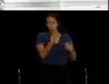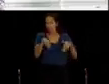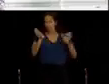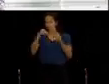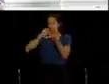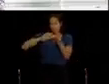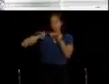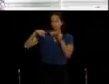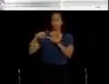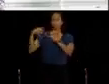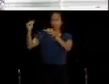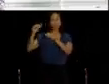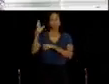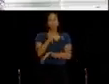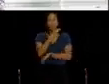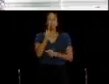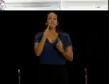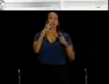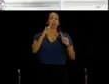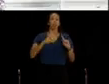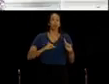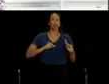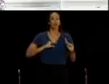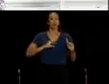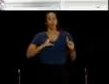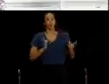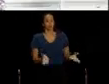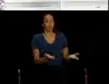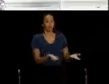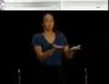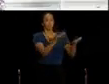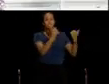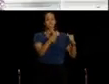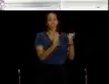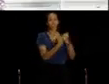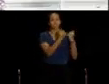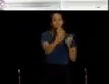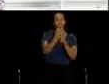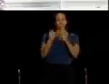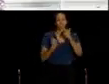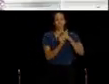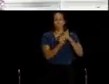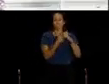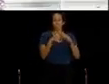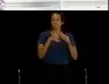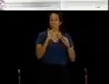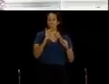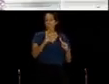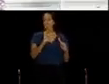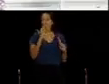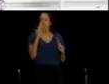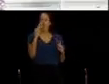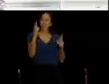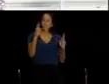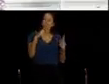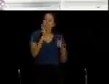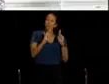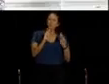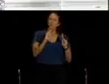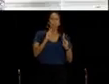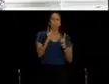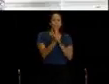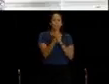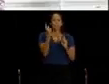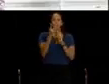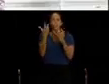our connections that we built in college with each other, I feel like will last a lifetime. The people that you meet in the